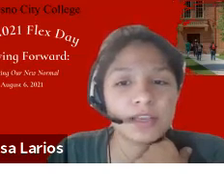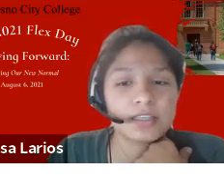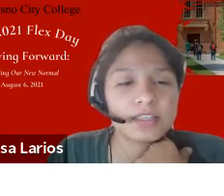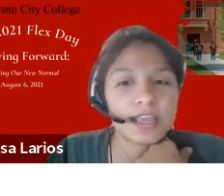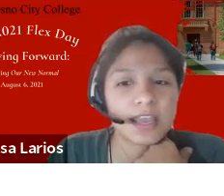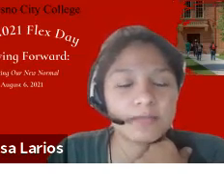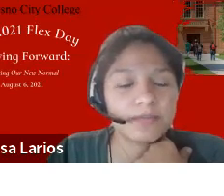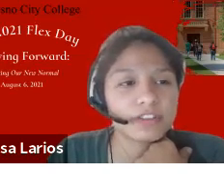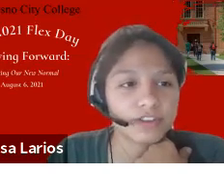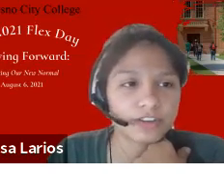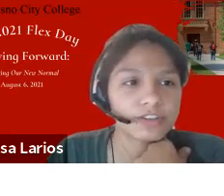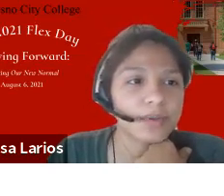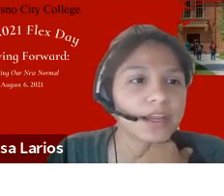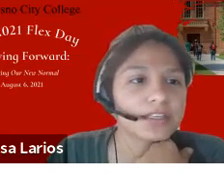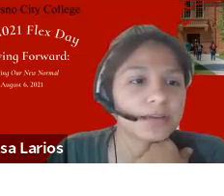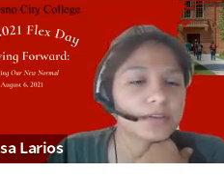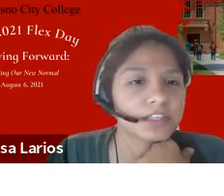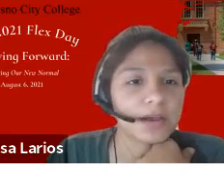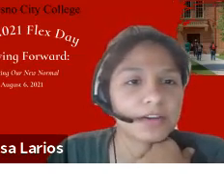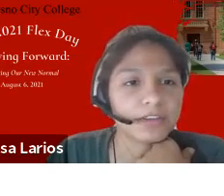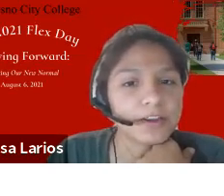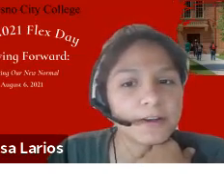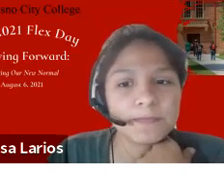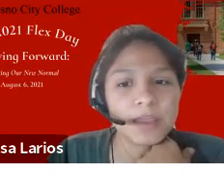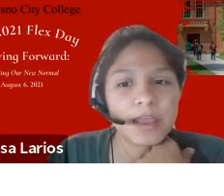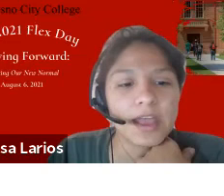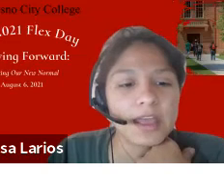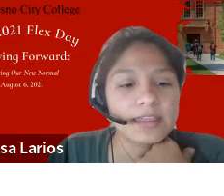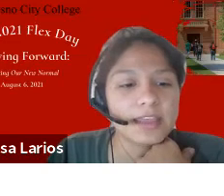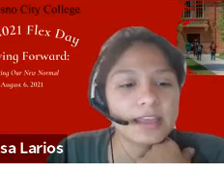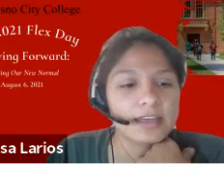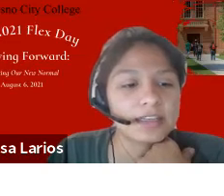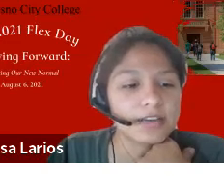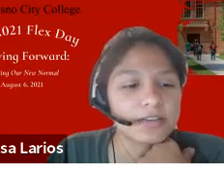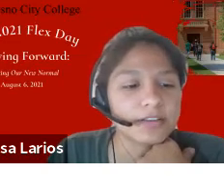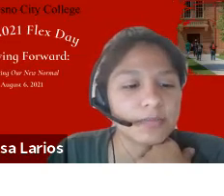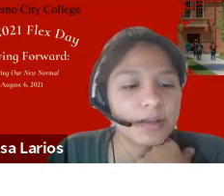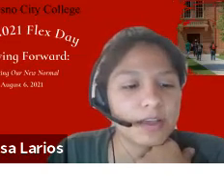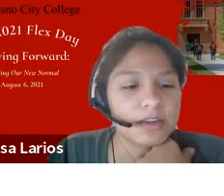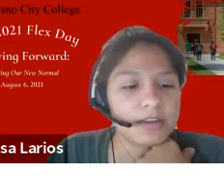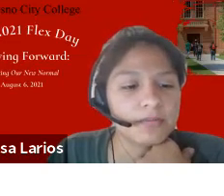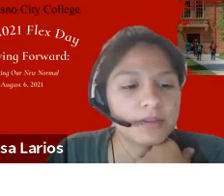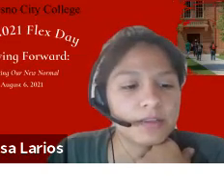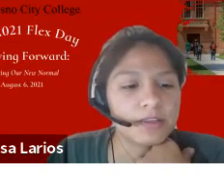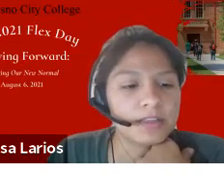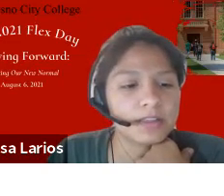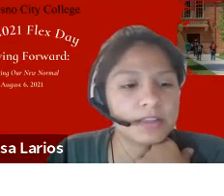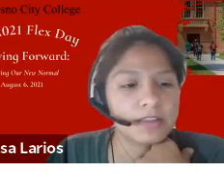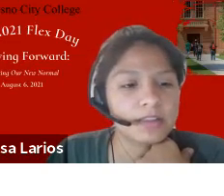how to get to the AIM for Instructors page that we talked about earlier. And then down here at the